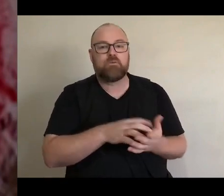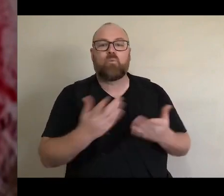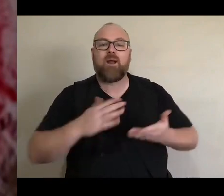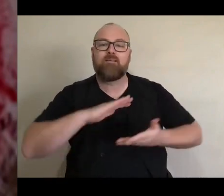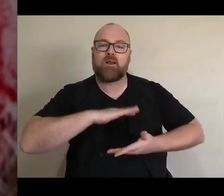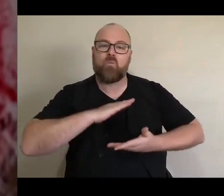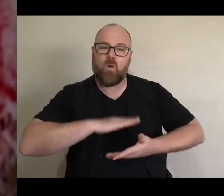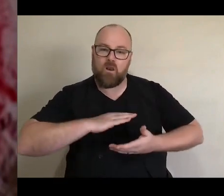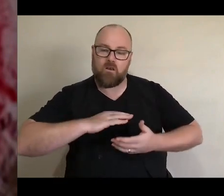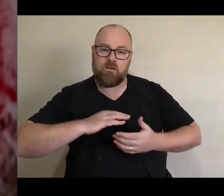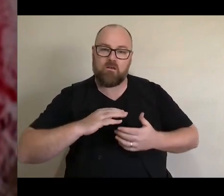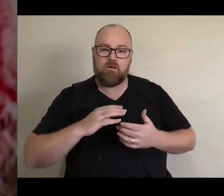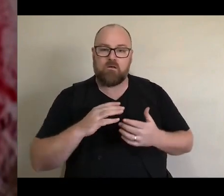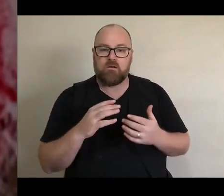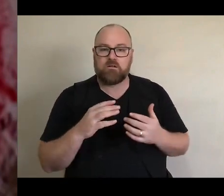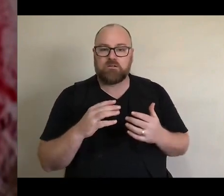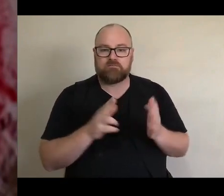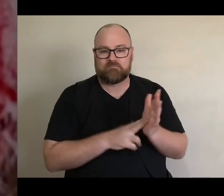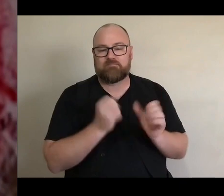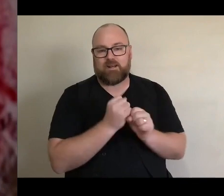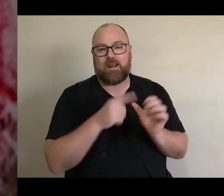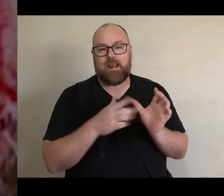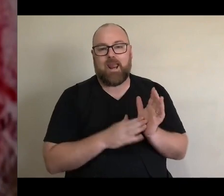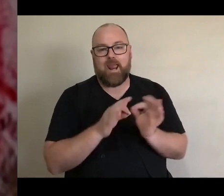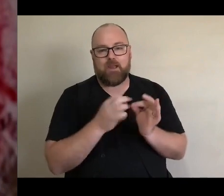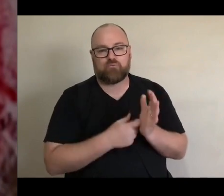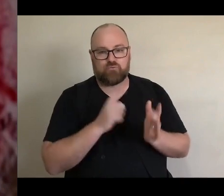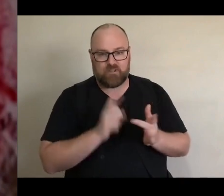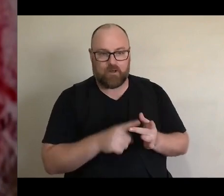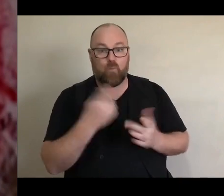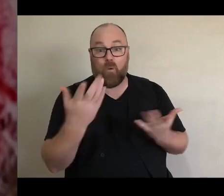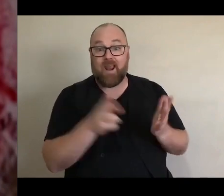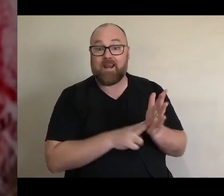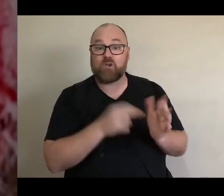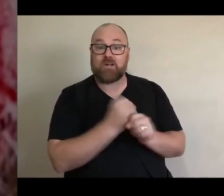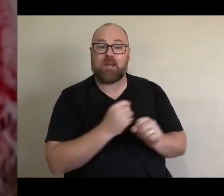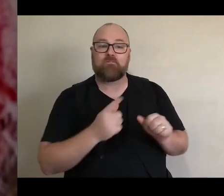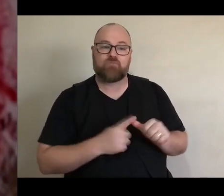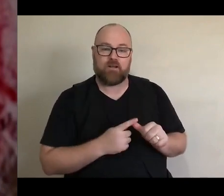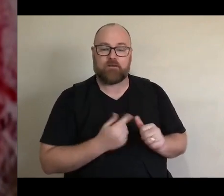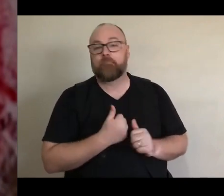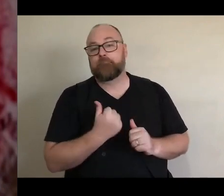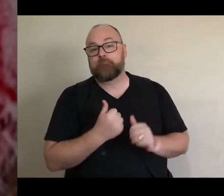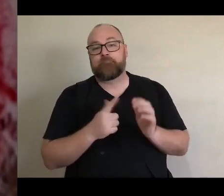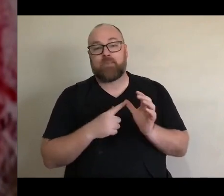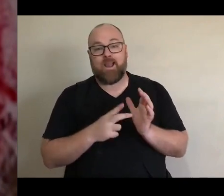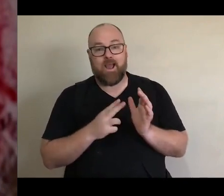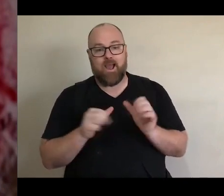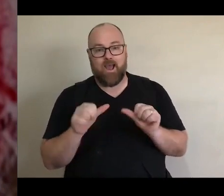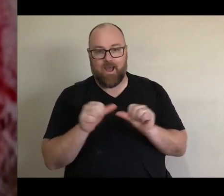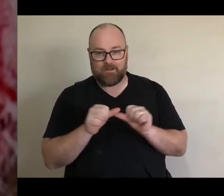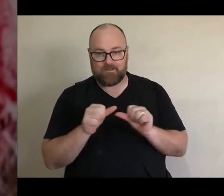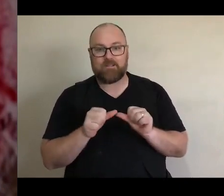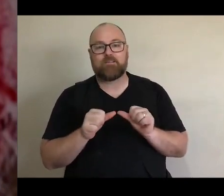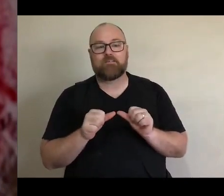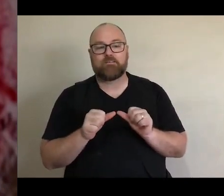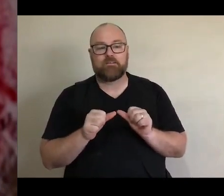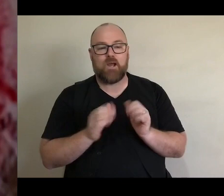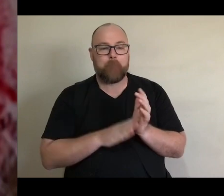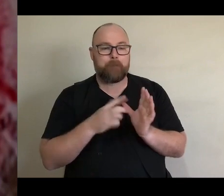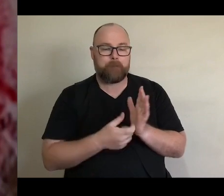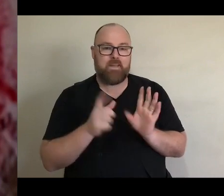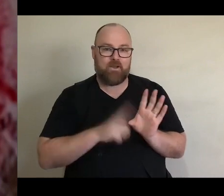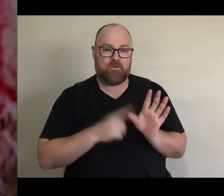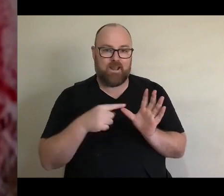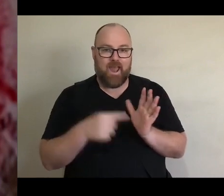and Ngambri at the National Gallery of Australia. Auntie Mary Atkinson is the inaugural elder of the